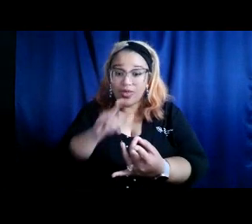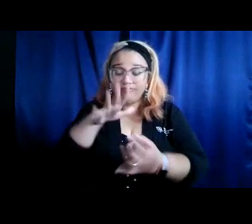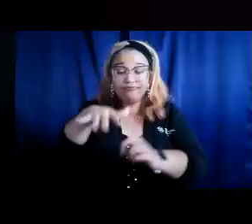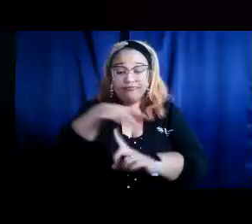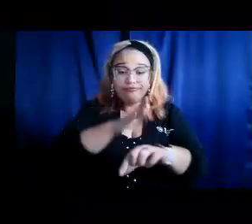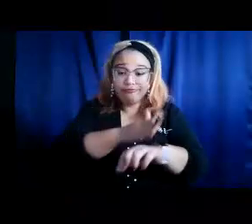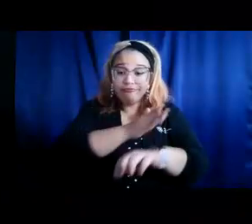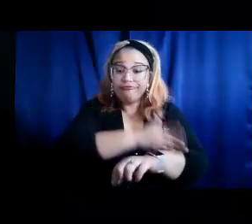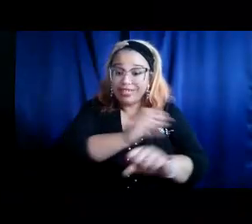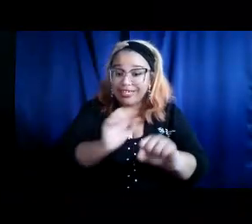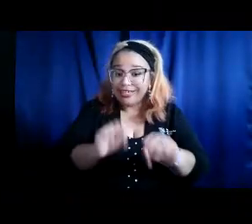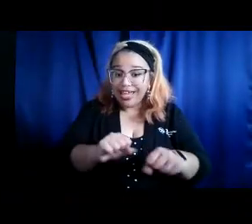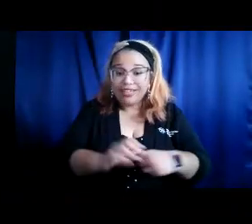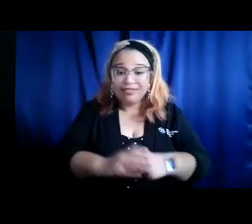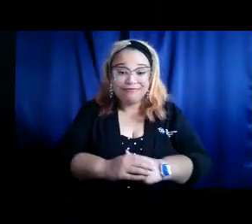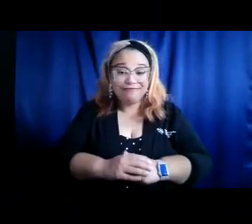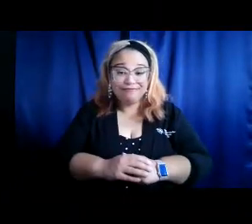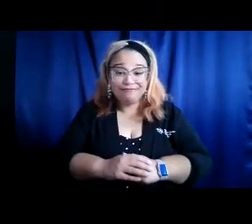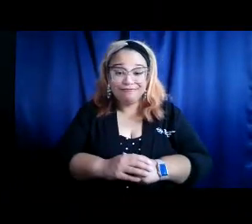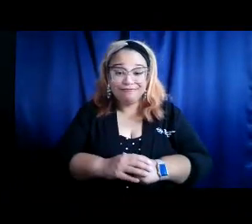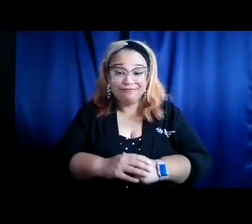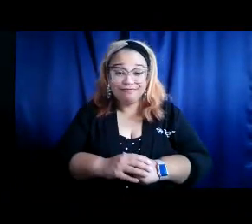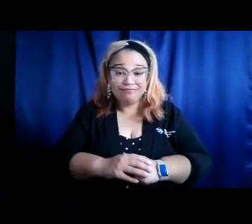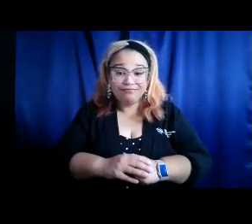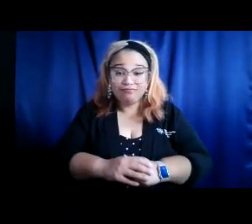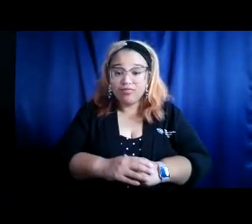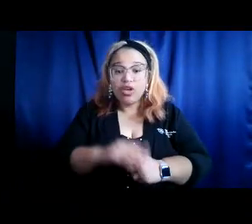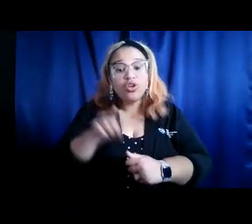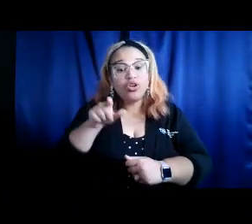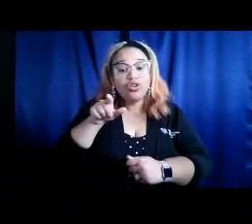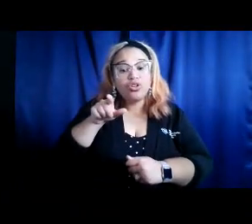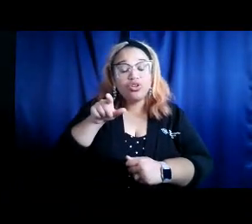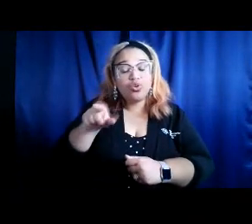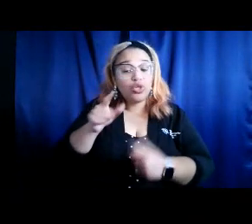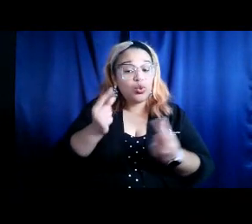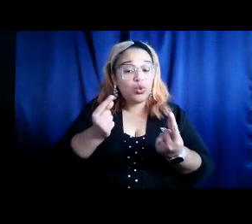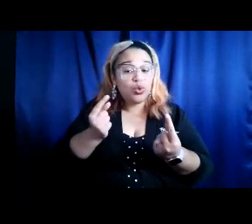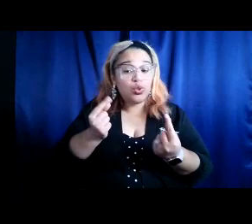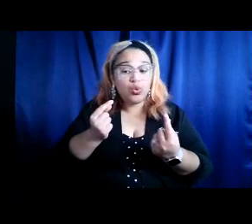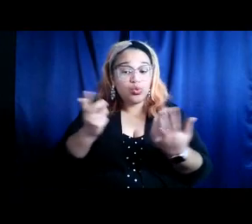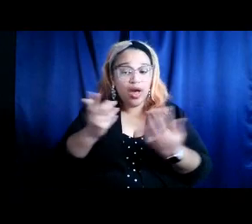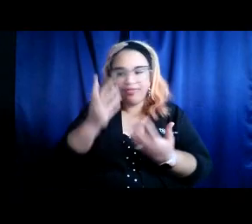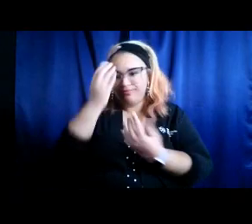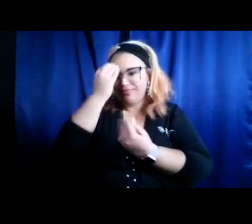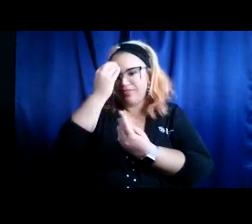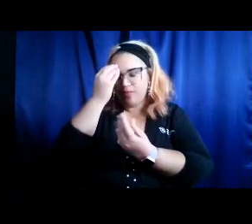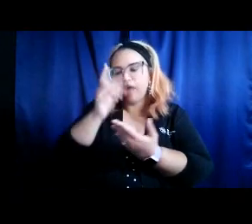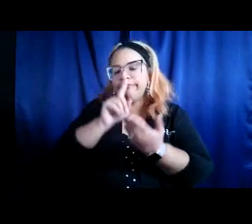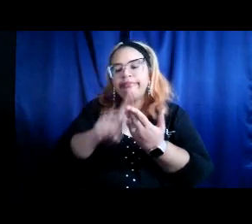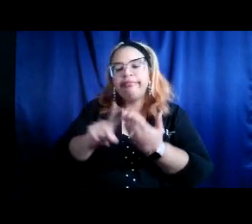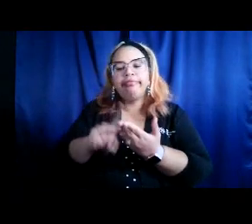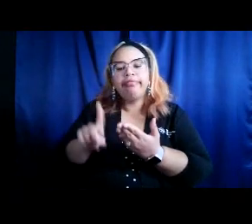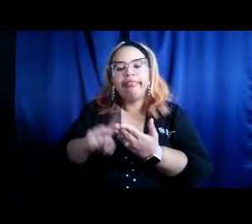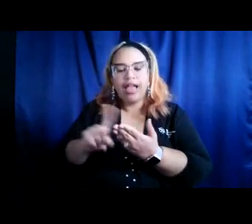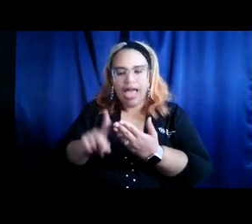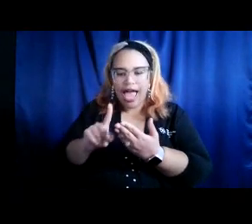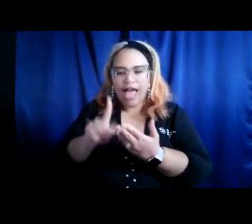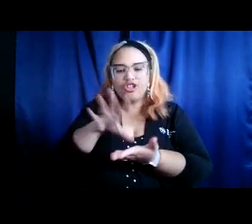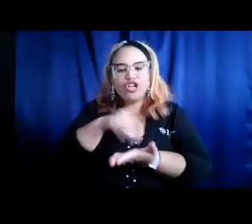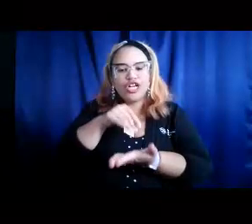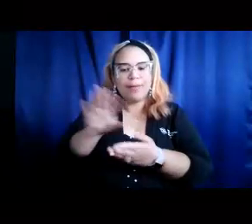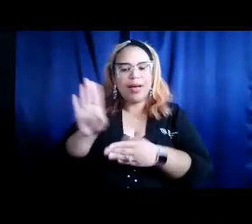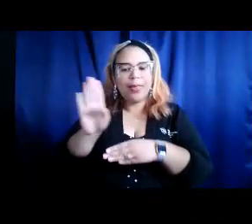OOD services are provided at no cost to employers, making it a practical and impactful resource for